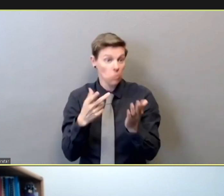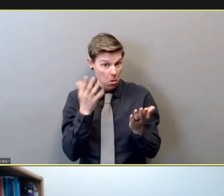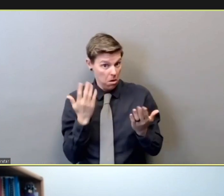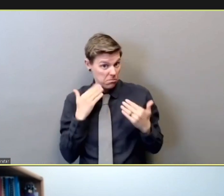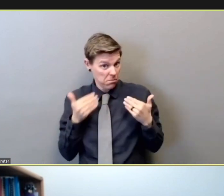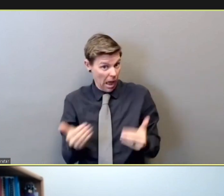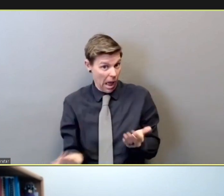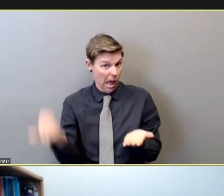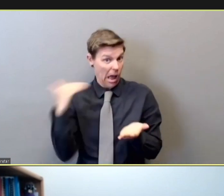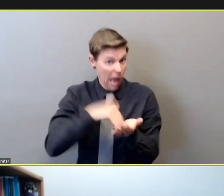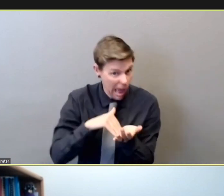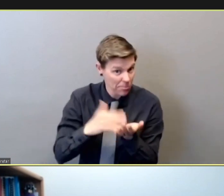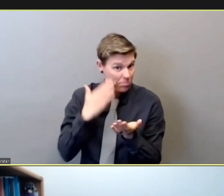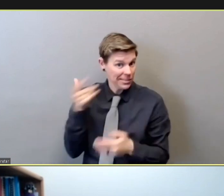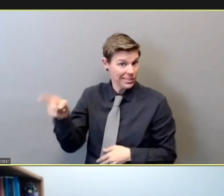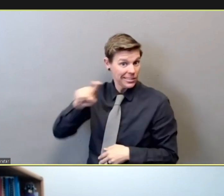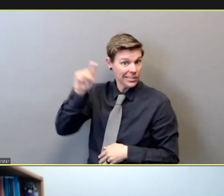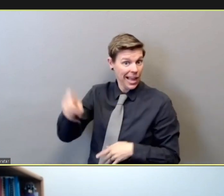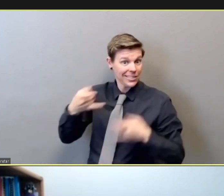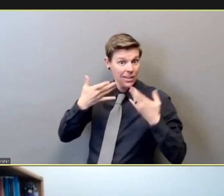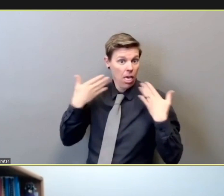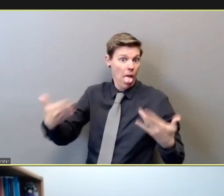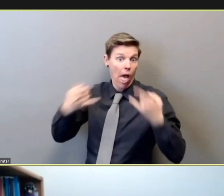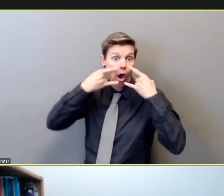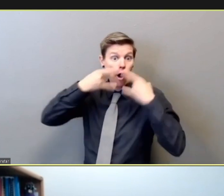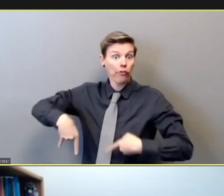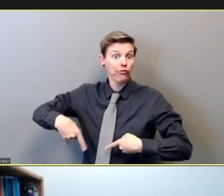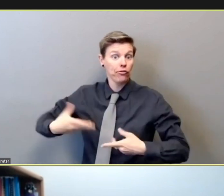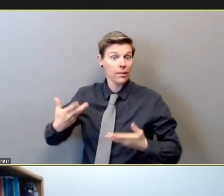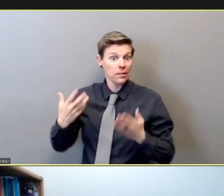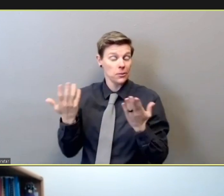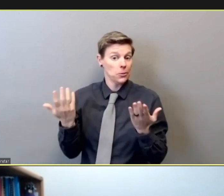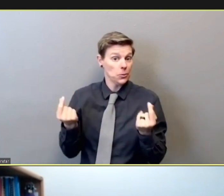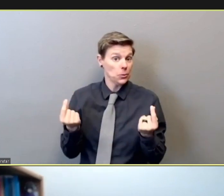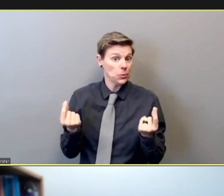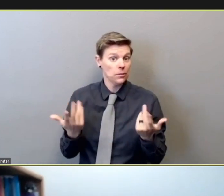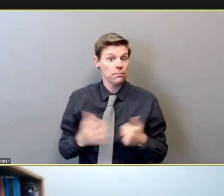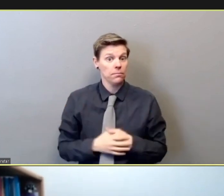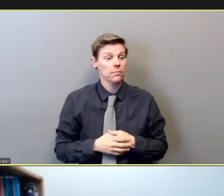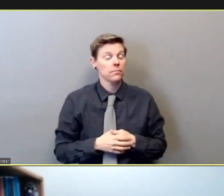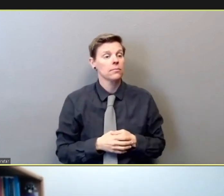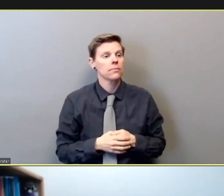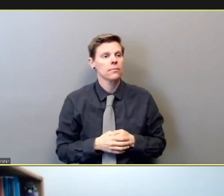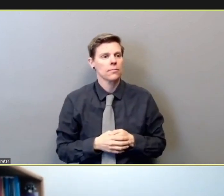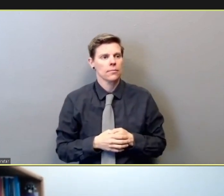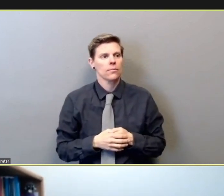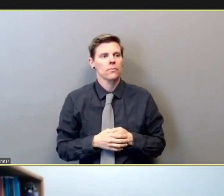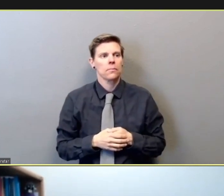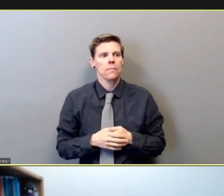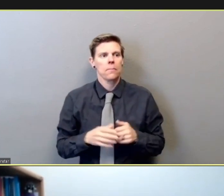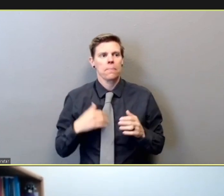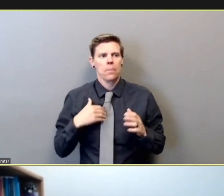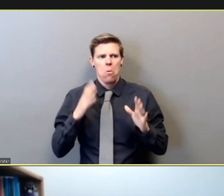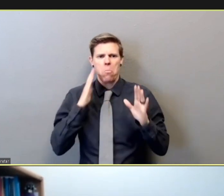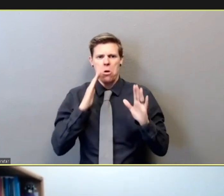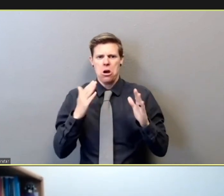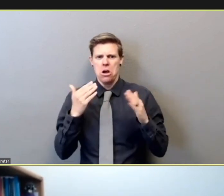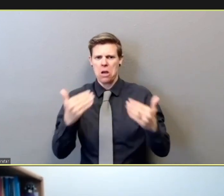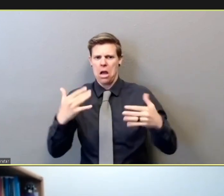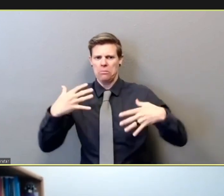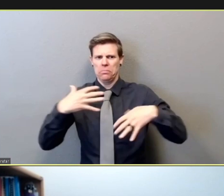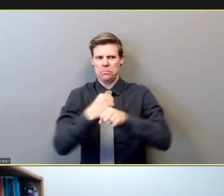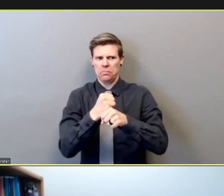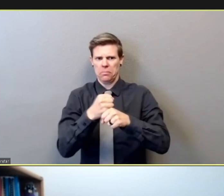in Texas. Thank you. Yeah, I'm going to take a shot at both of these. I've answered them before in different venues.